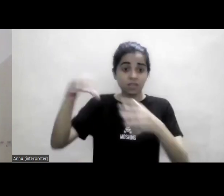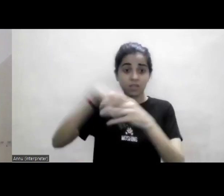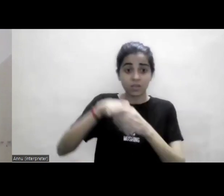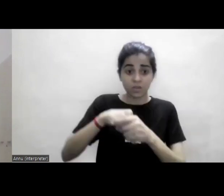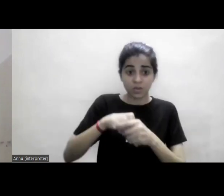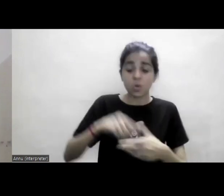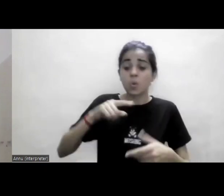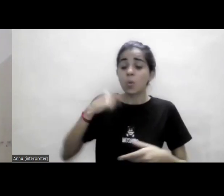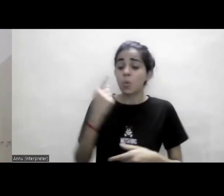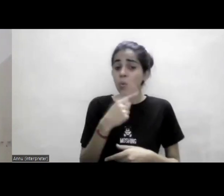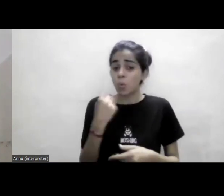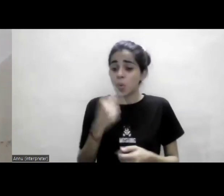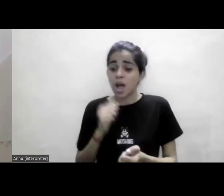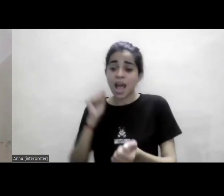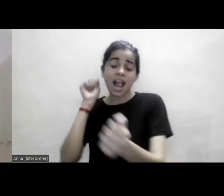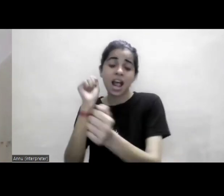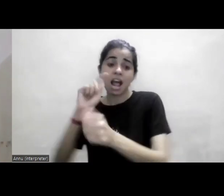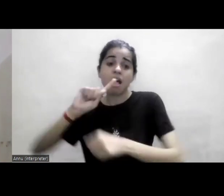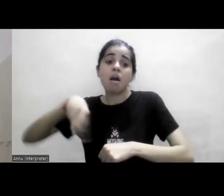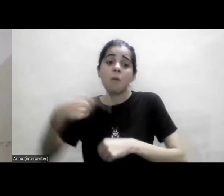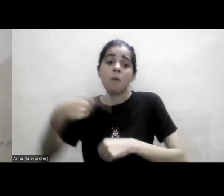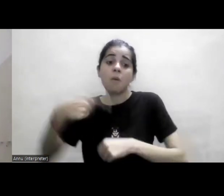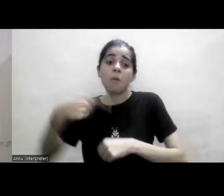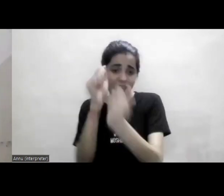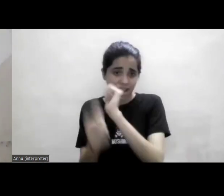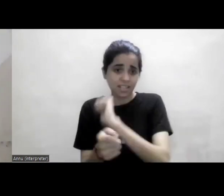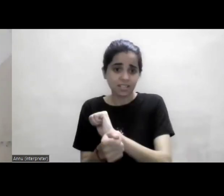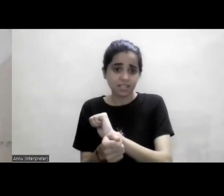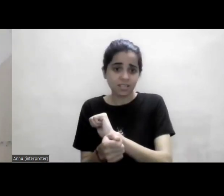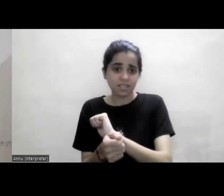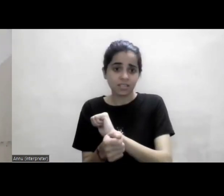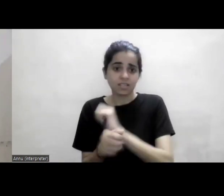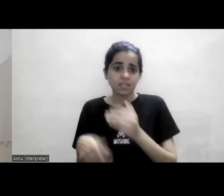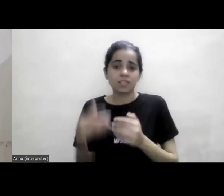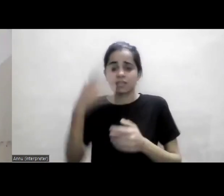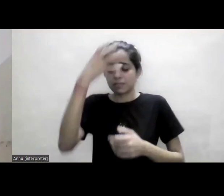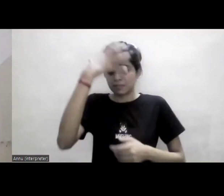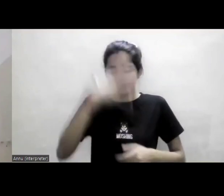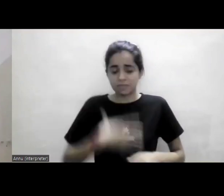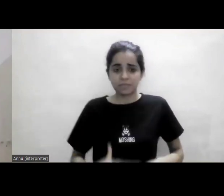who has faced this kind of a physical disability,